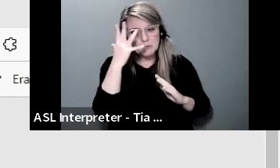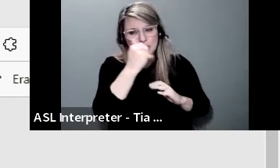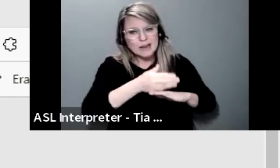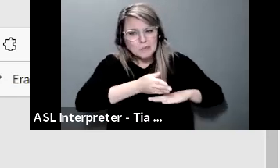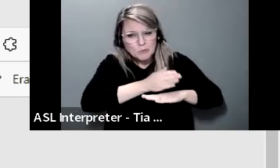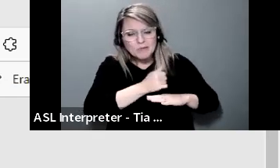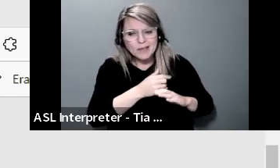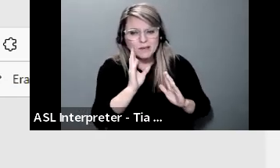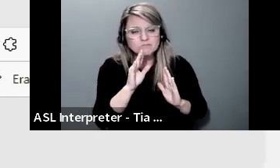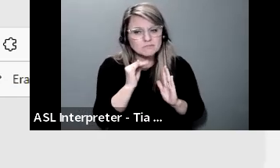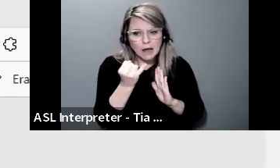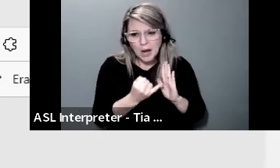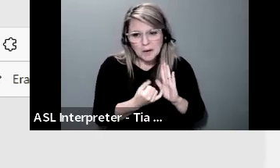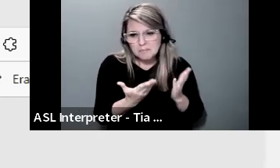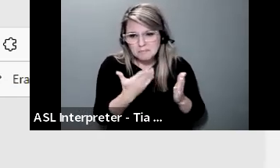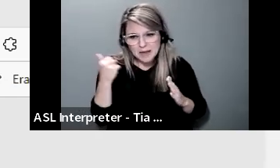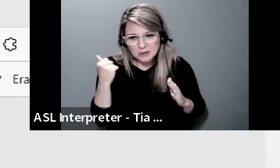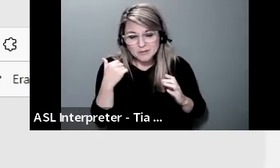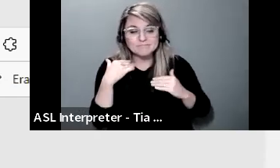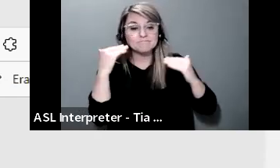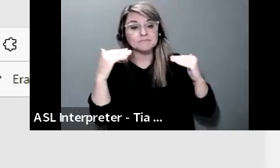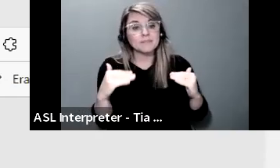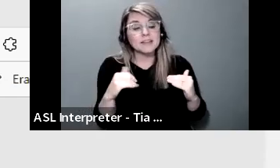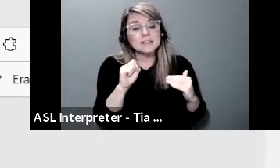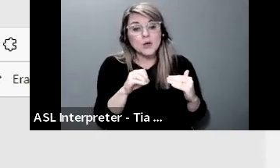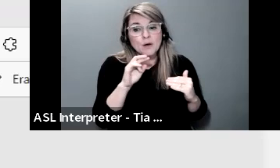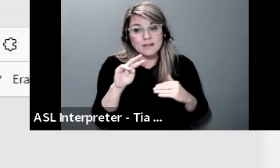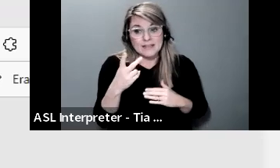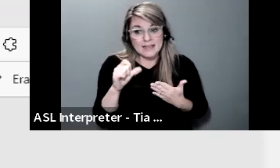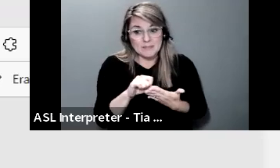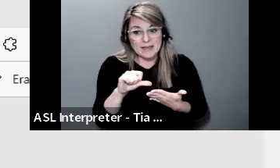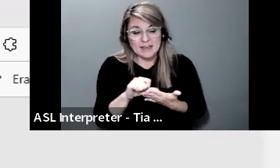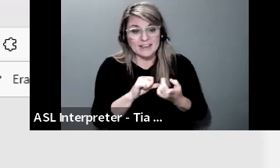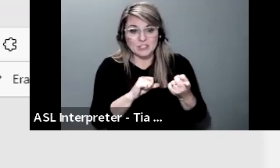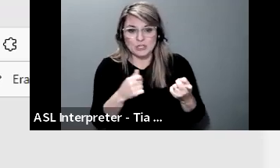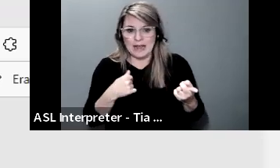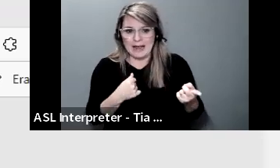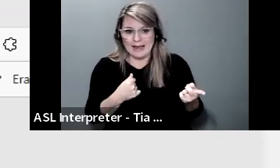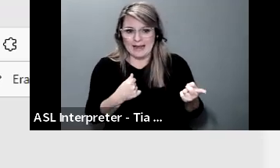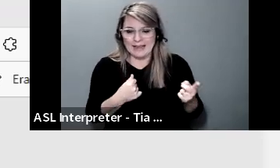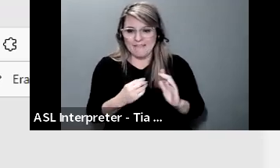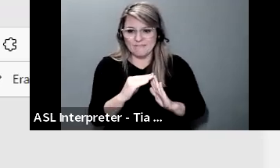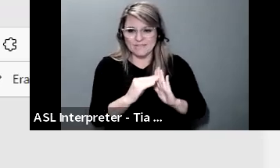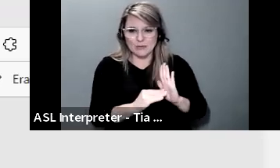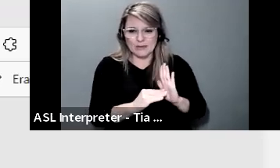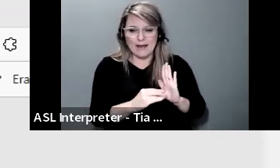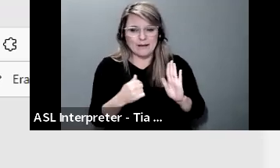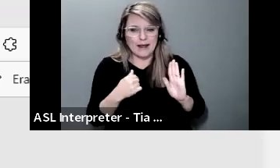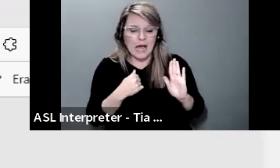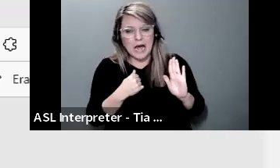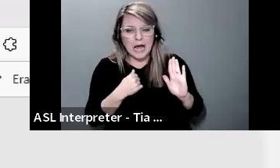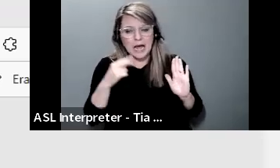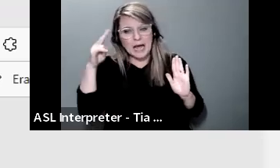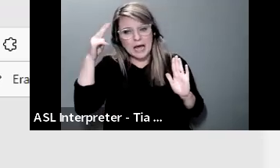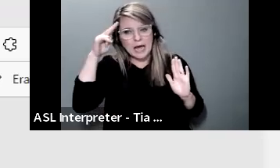is just for reference. The second page of it is something I filled out, and I just came up with a hypothetical